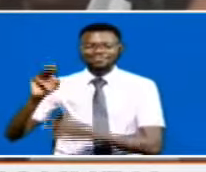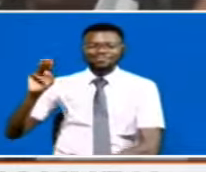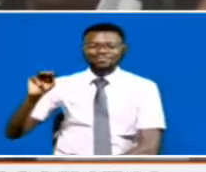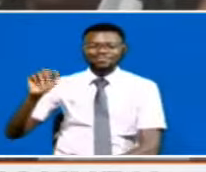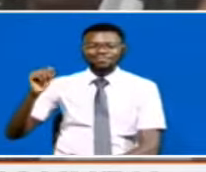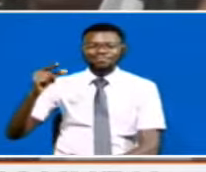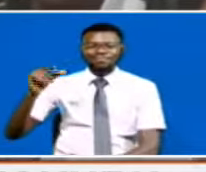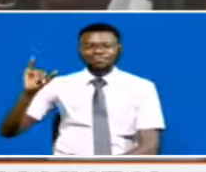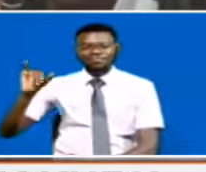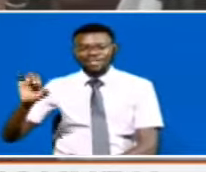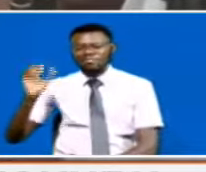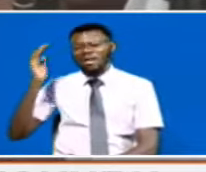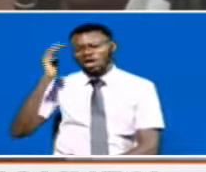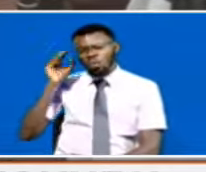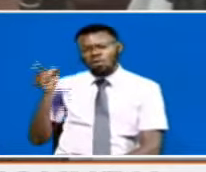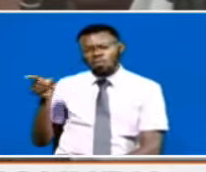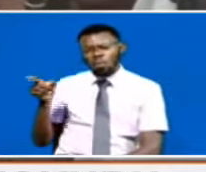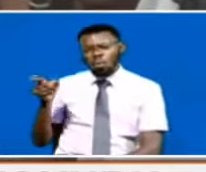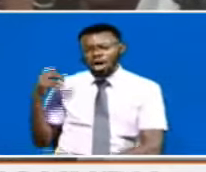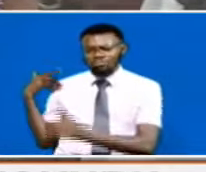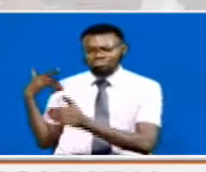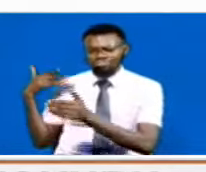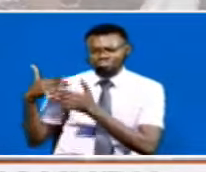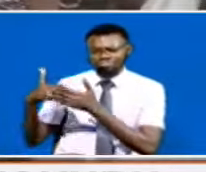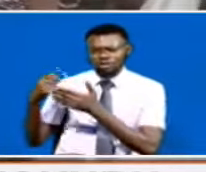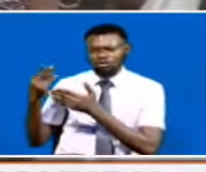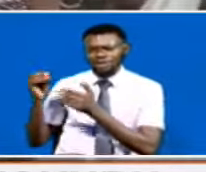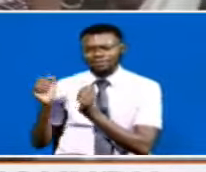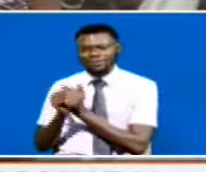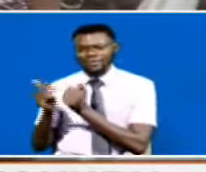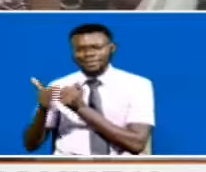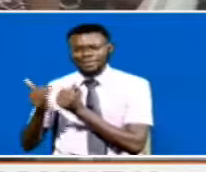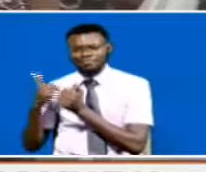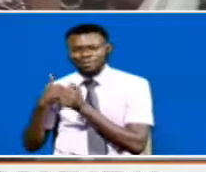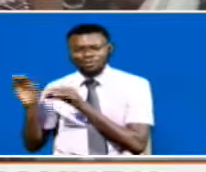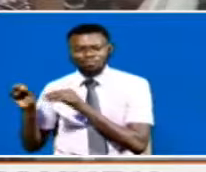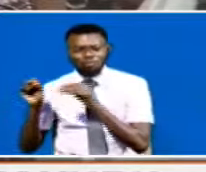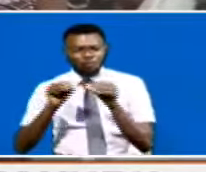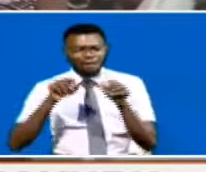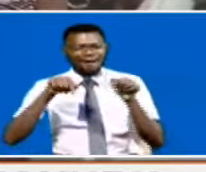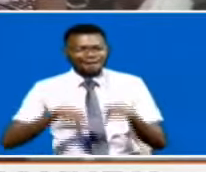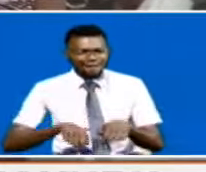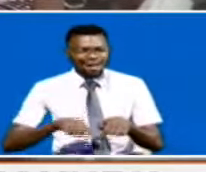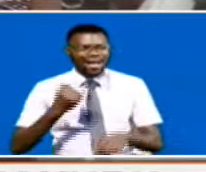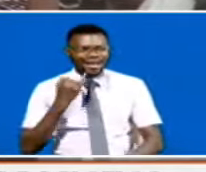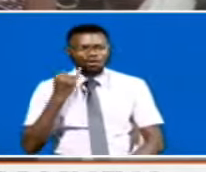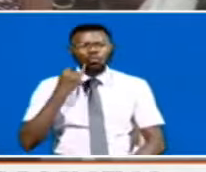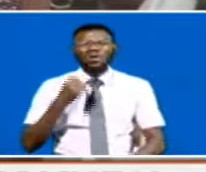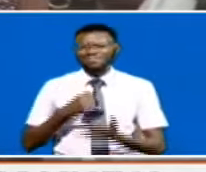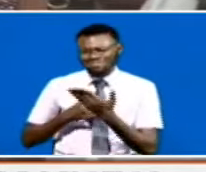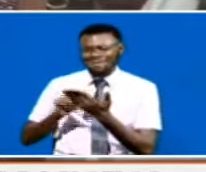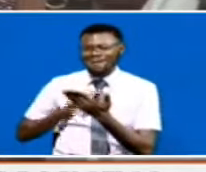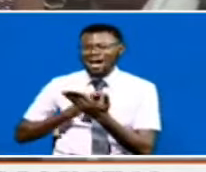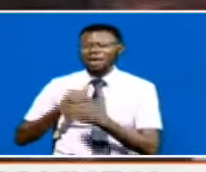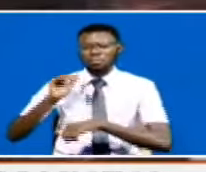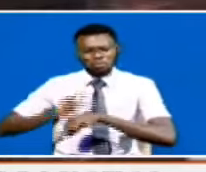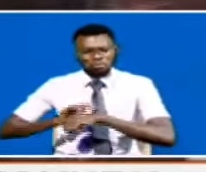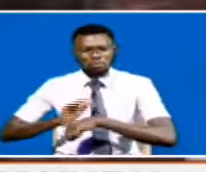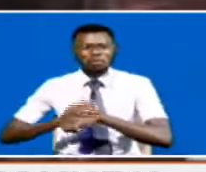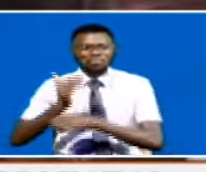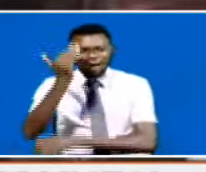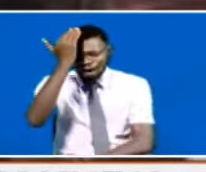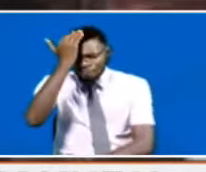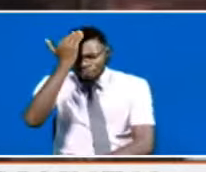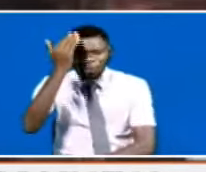nikijua tangu nihamie hapa Nakuru 2019. Ni msichana ninajua, ni mzuri, ni mpole. For